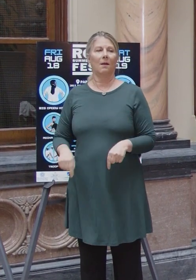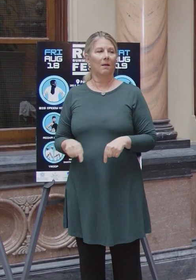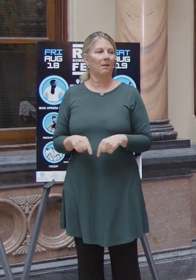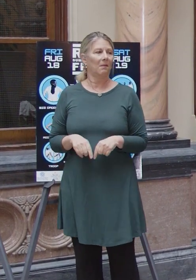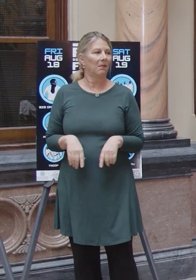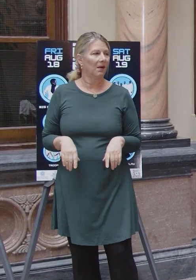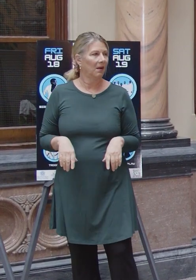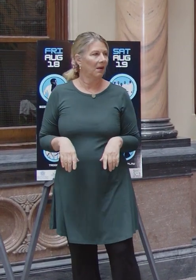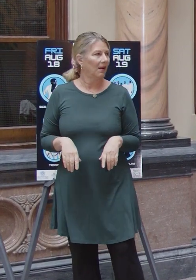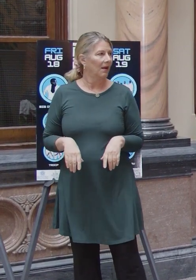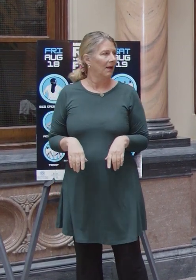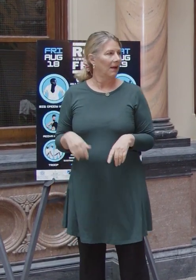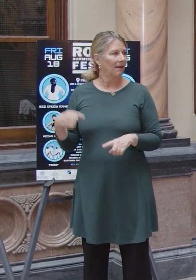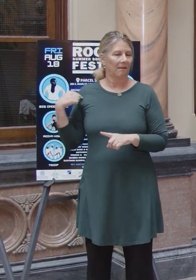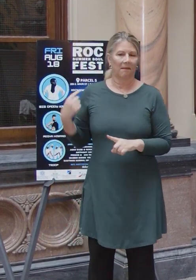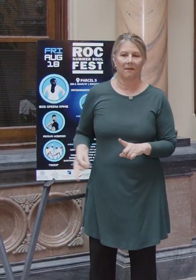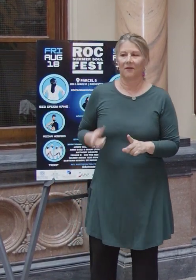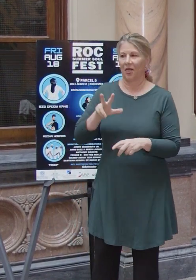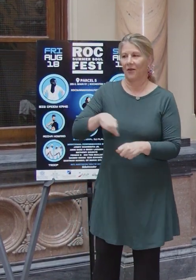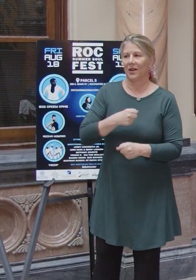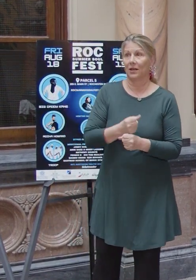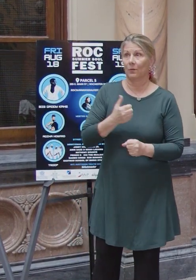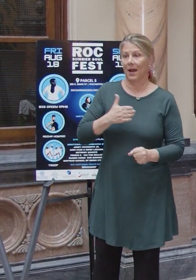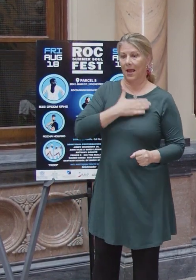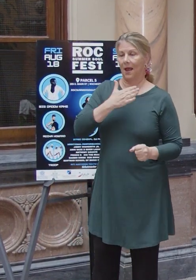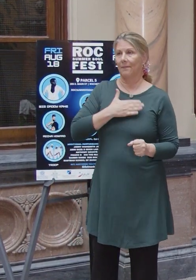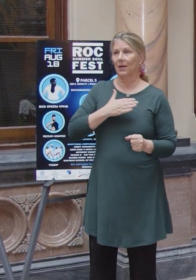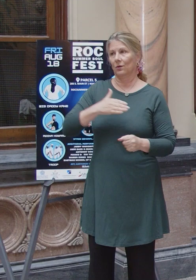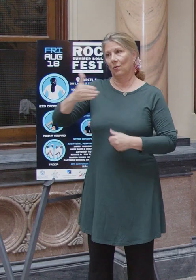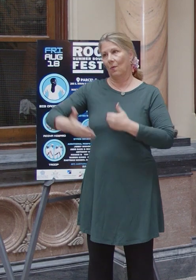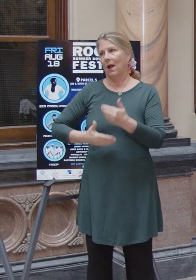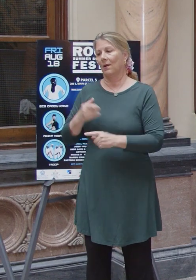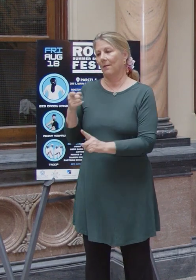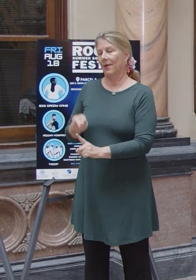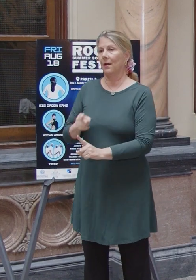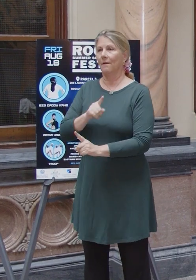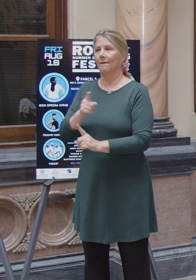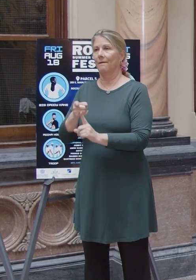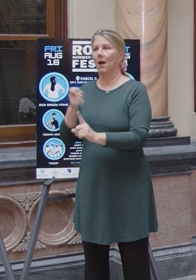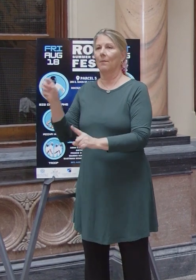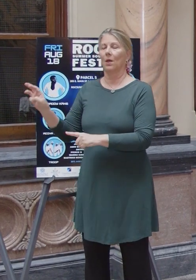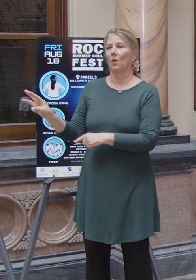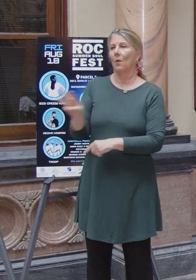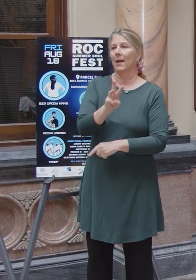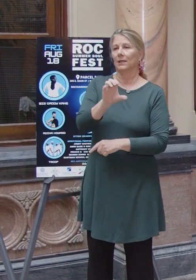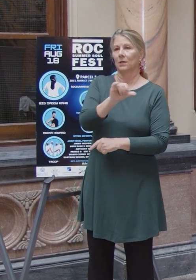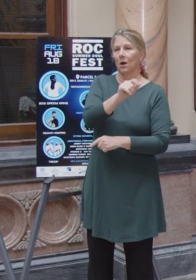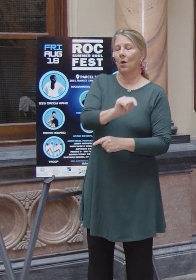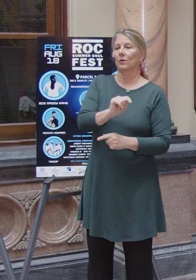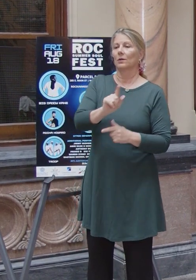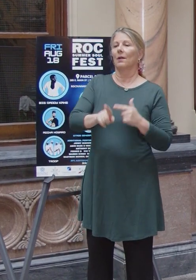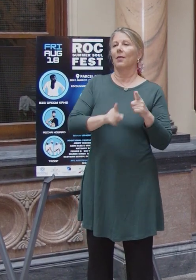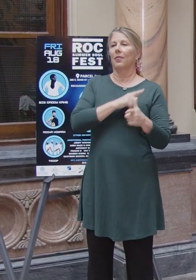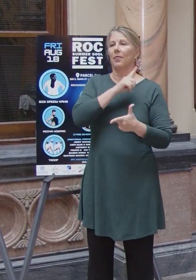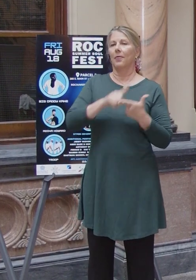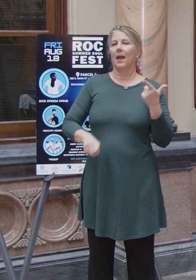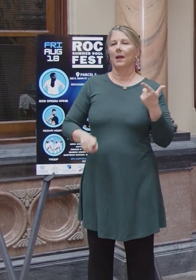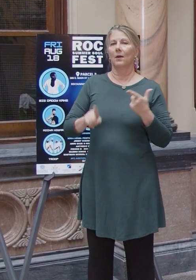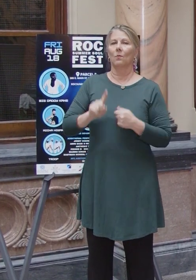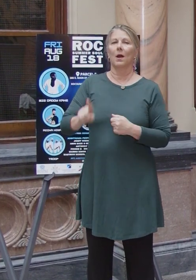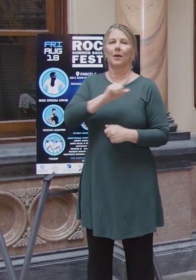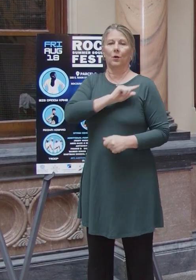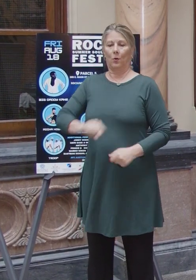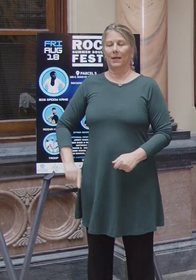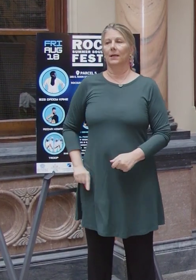said. So definitely happy to have them back. And then from the West Coast, we're going to bring one of the queens of